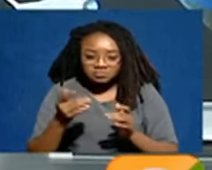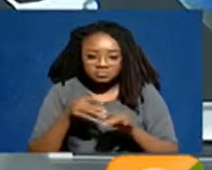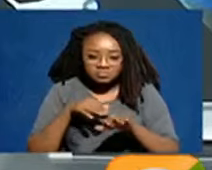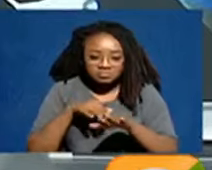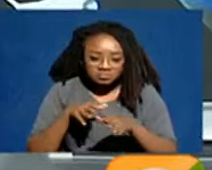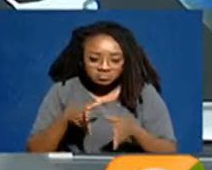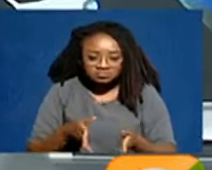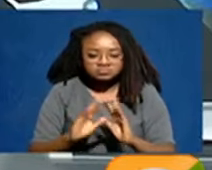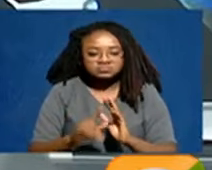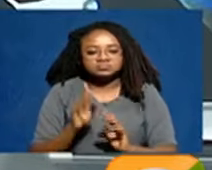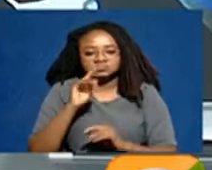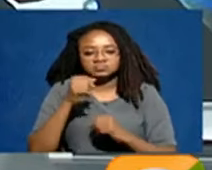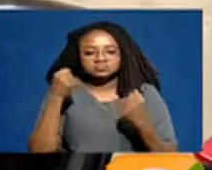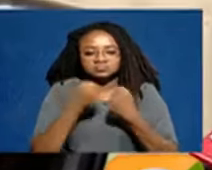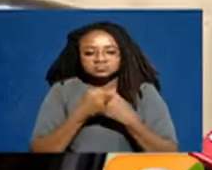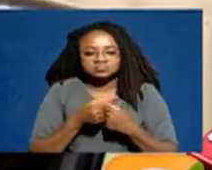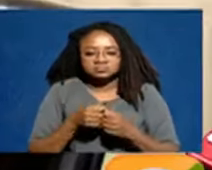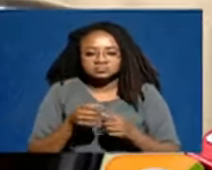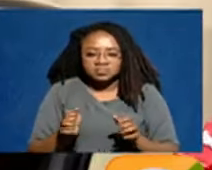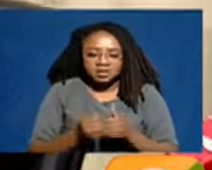Abdikadio now reports.